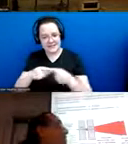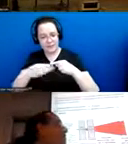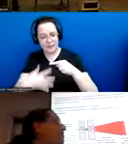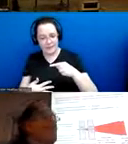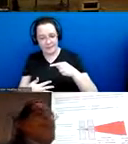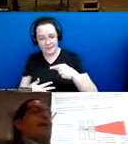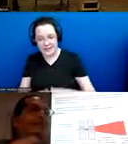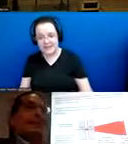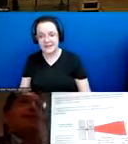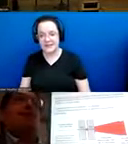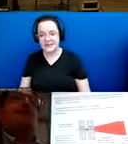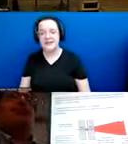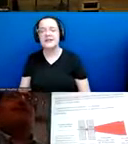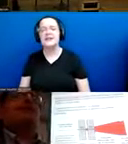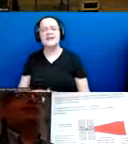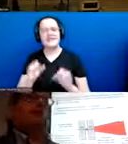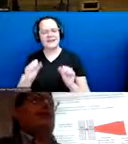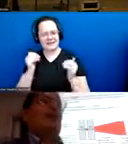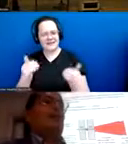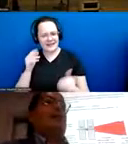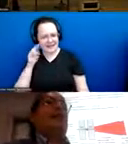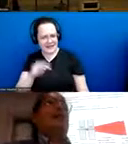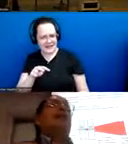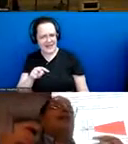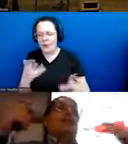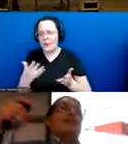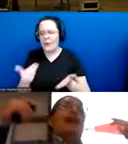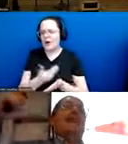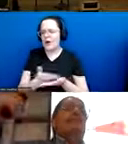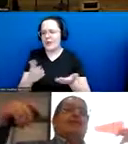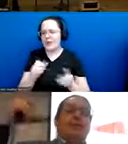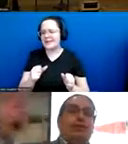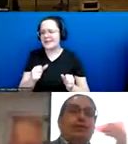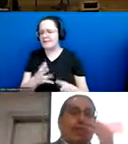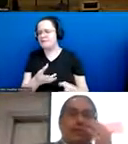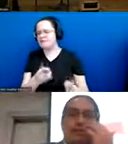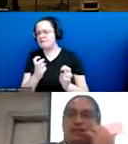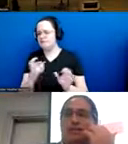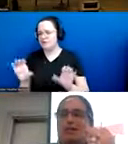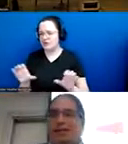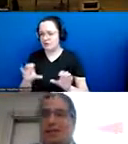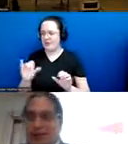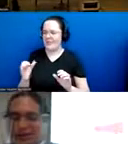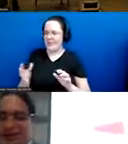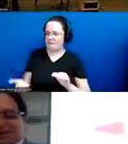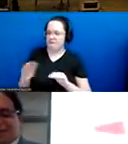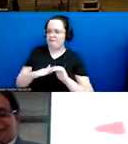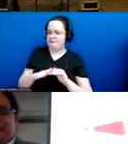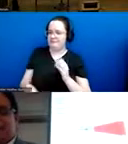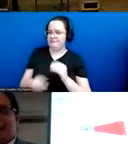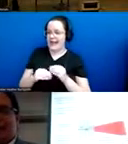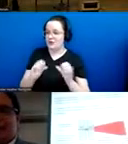we already have, and then see what kind of new things we can do with them that already act on the capabilities of the current